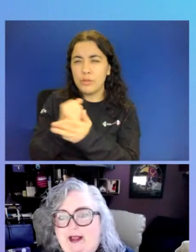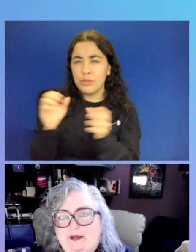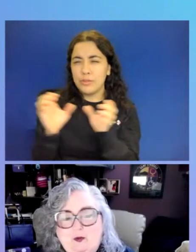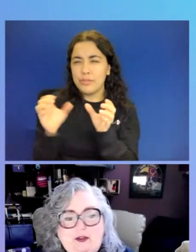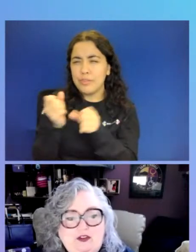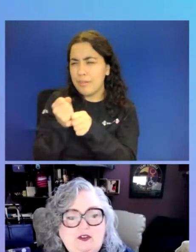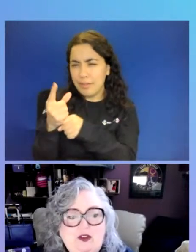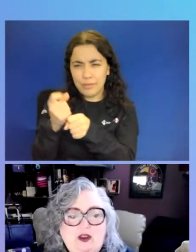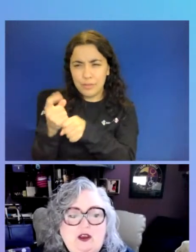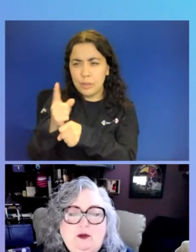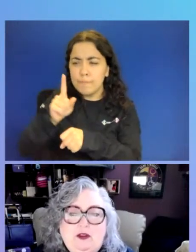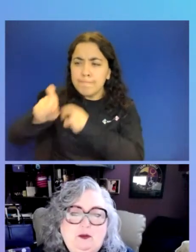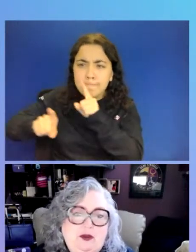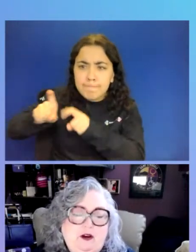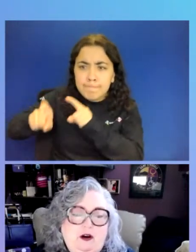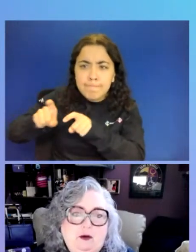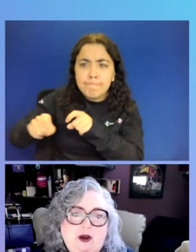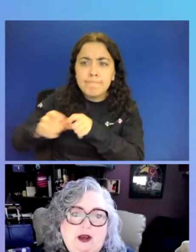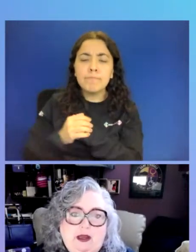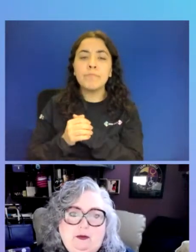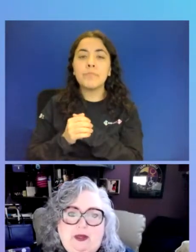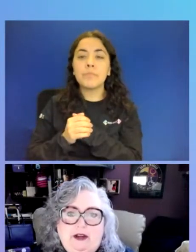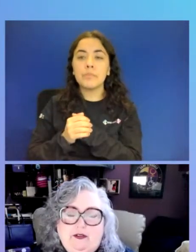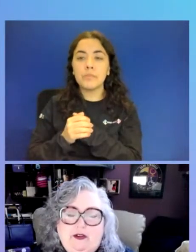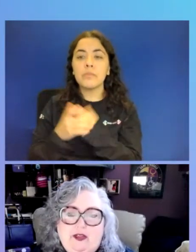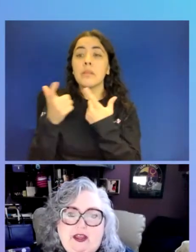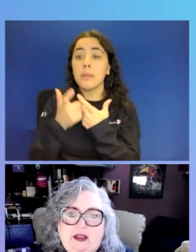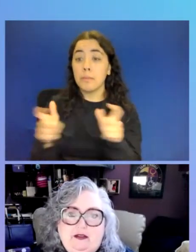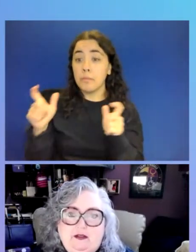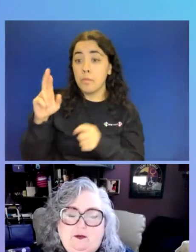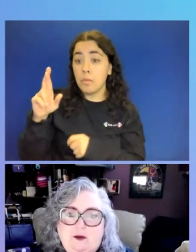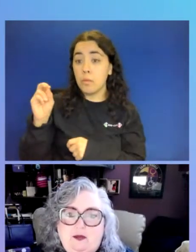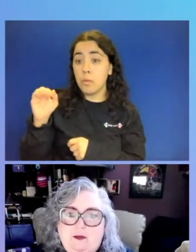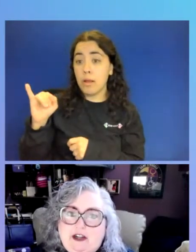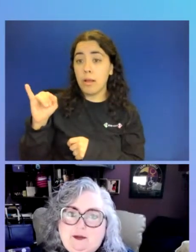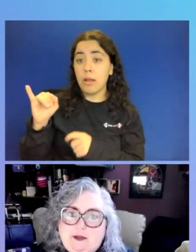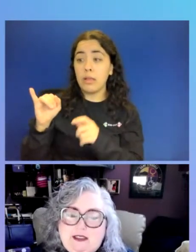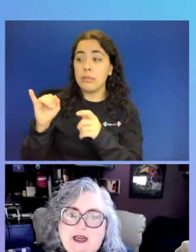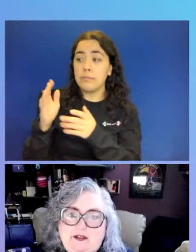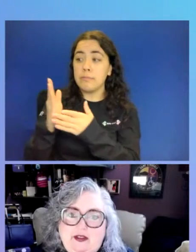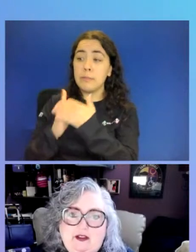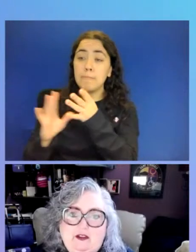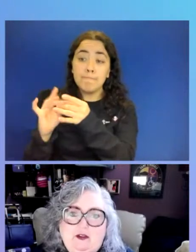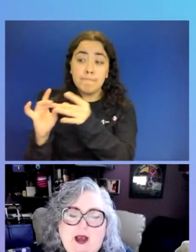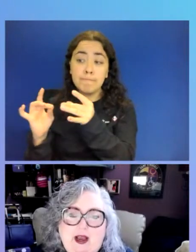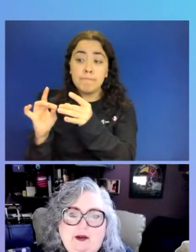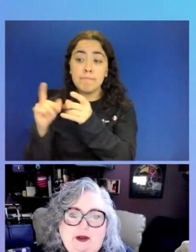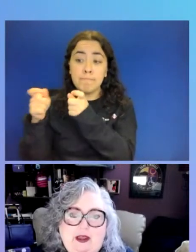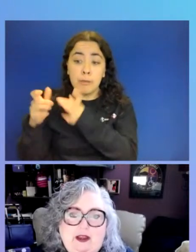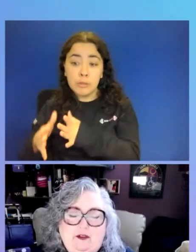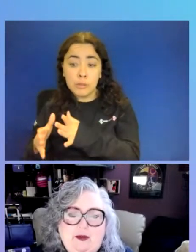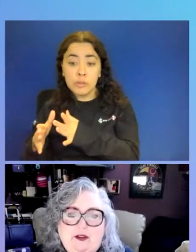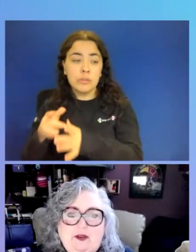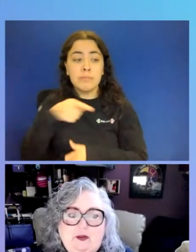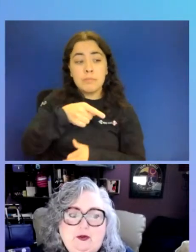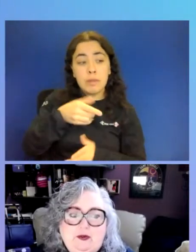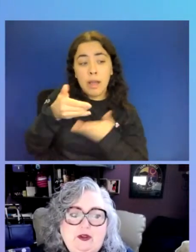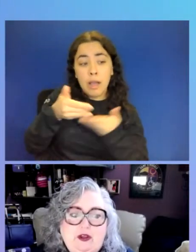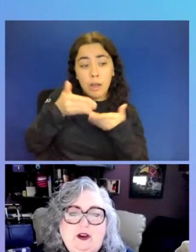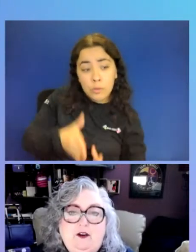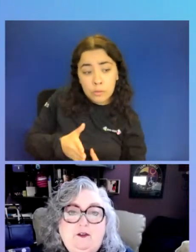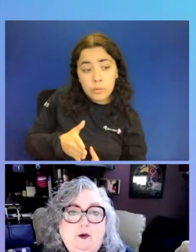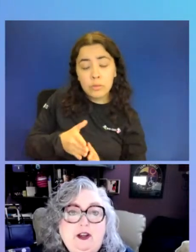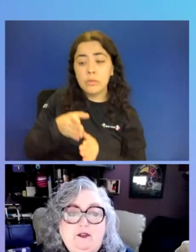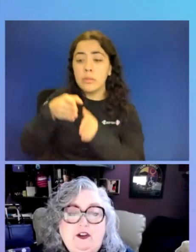year and ask them questions. But the big ROI, we hear different things from the management side of things, from hiring and from